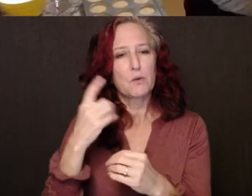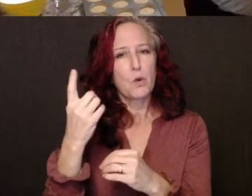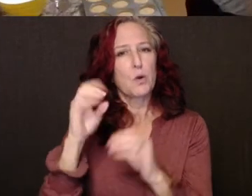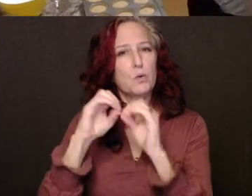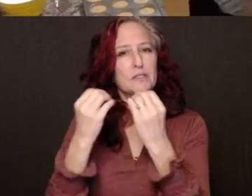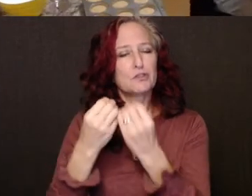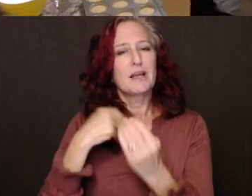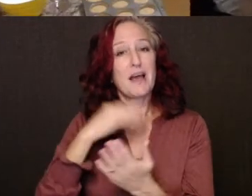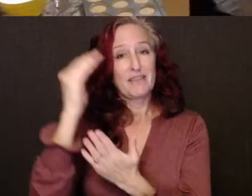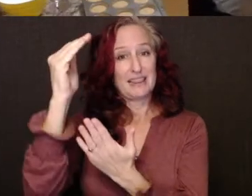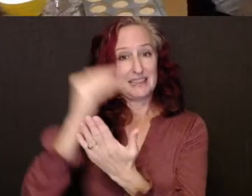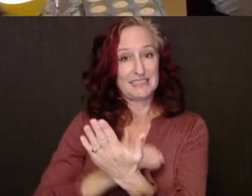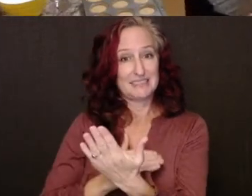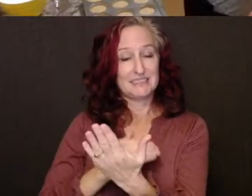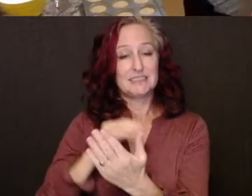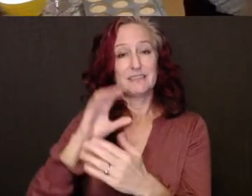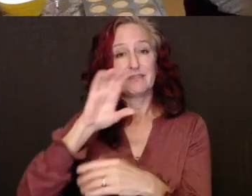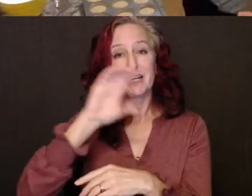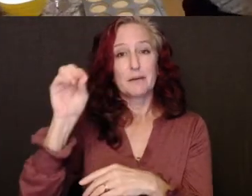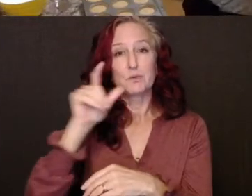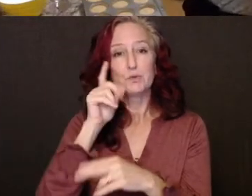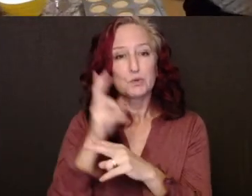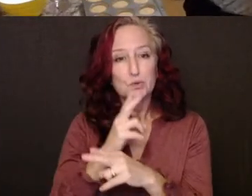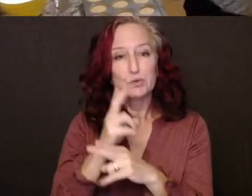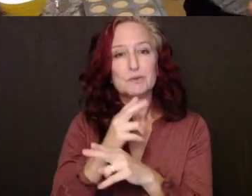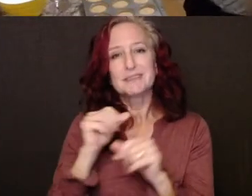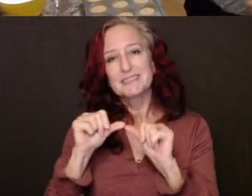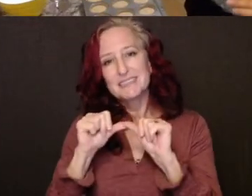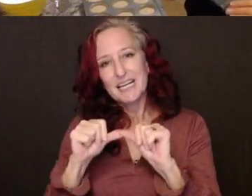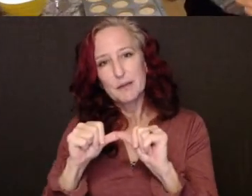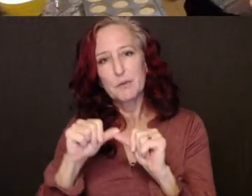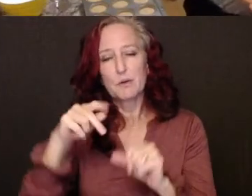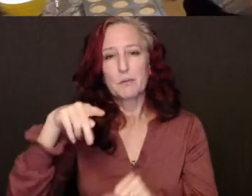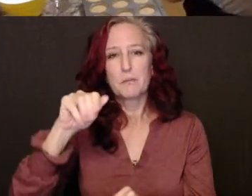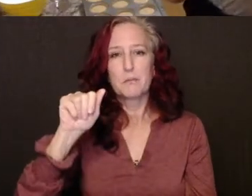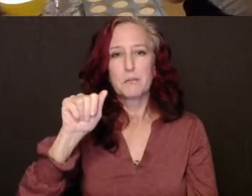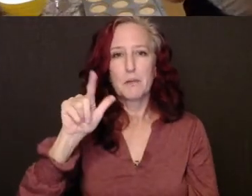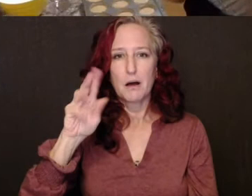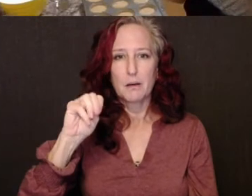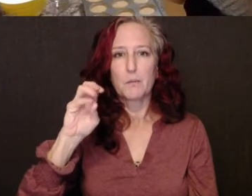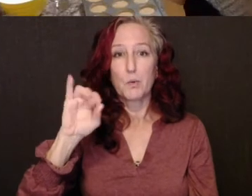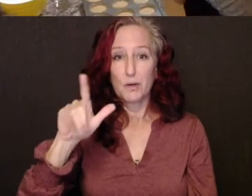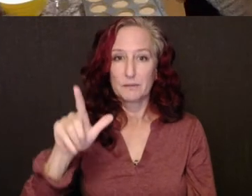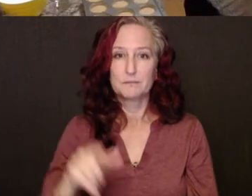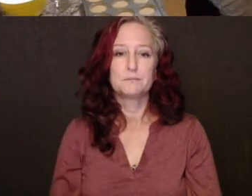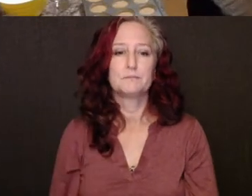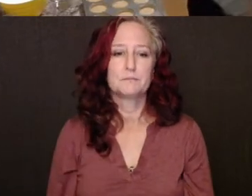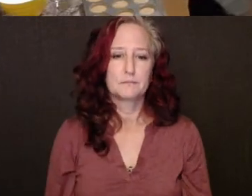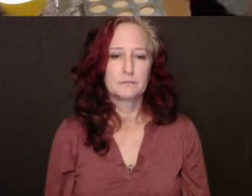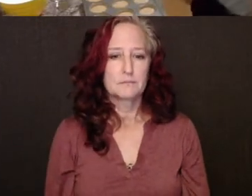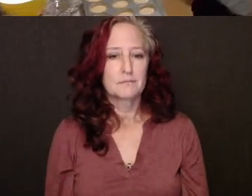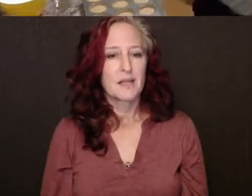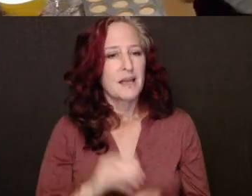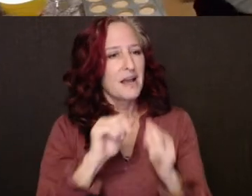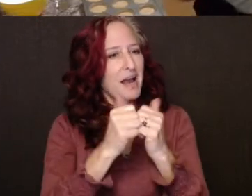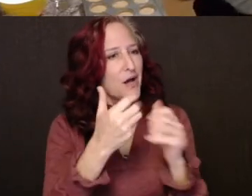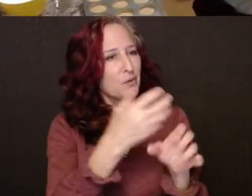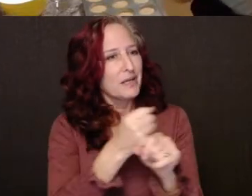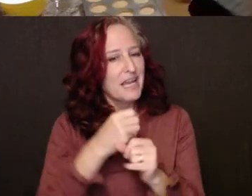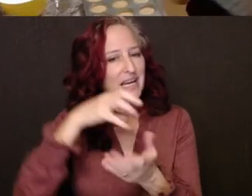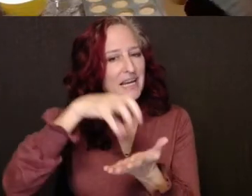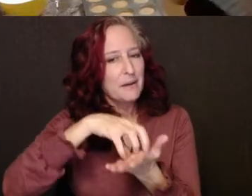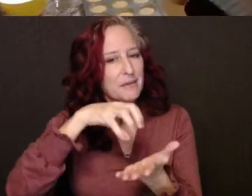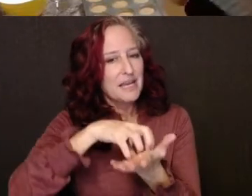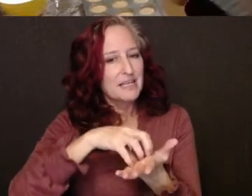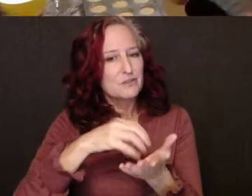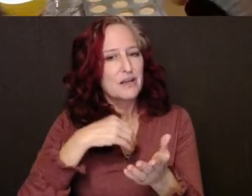the world. So I found that they use sustainable palm oil, and I don't remember the name of the organization right now, but they have a